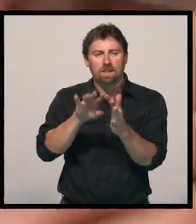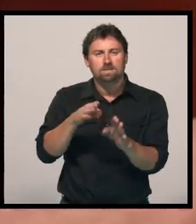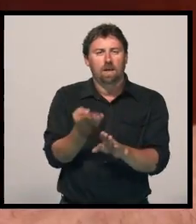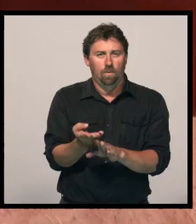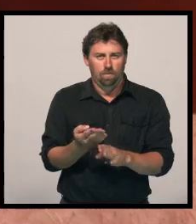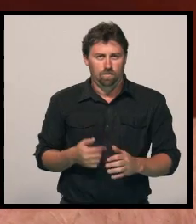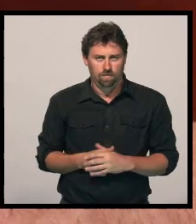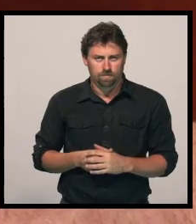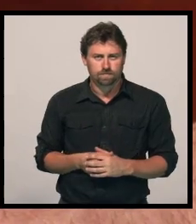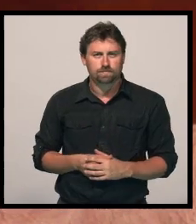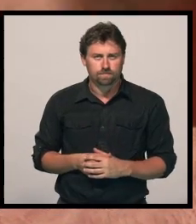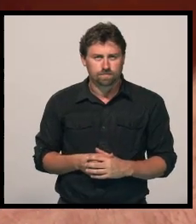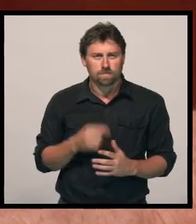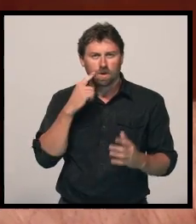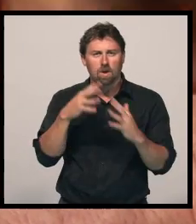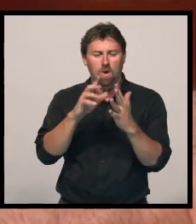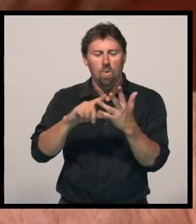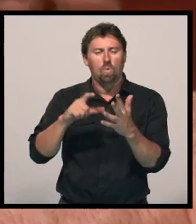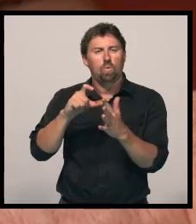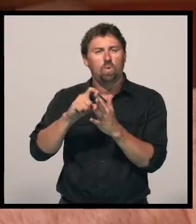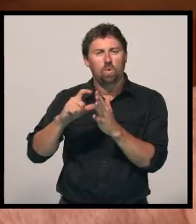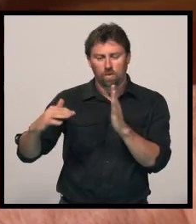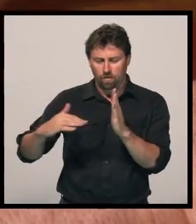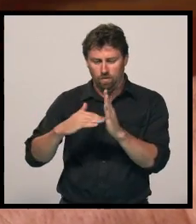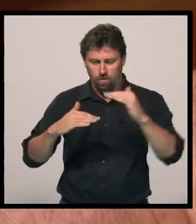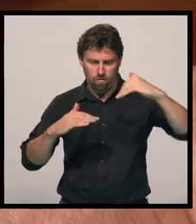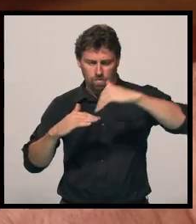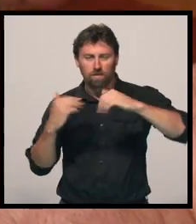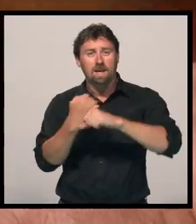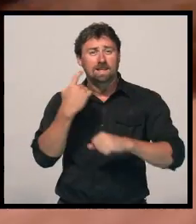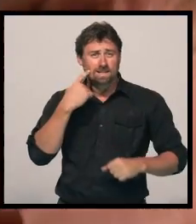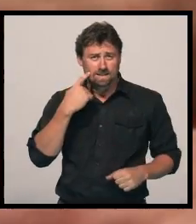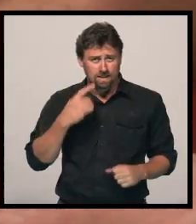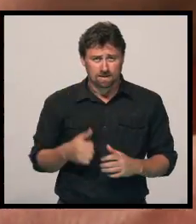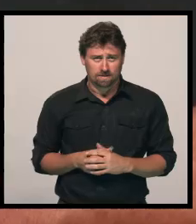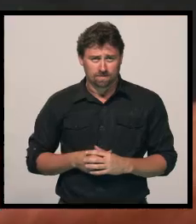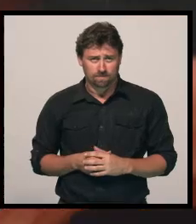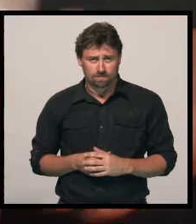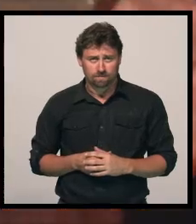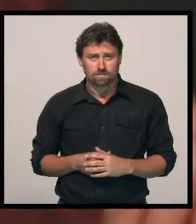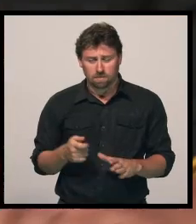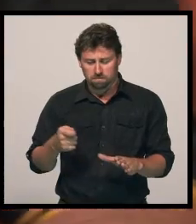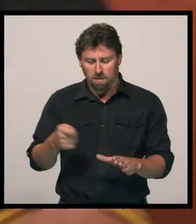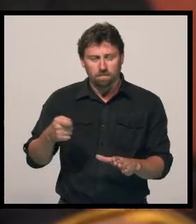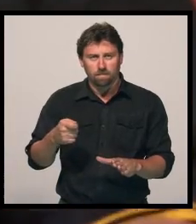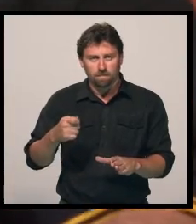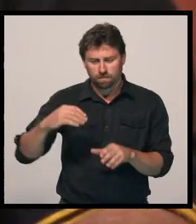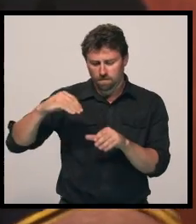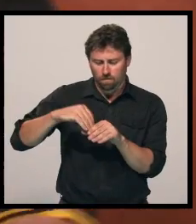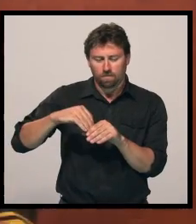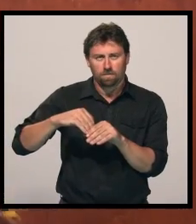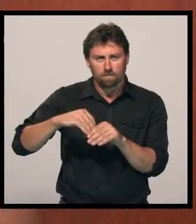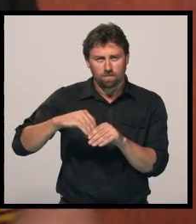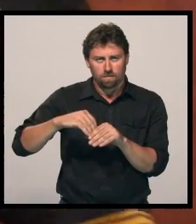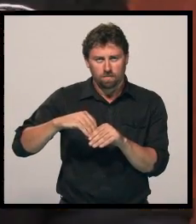the plane up to make it easy. My job's to tap that wedge in the middle, and that'll bring the blade through nice